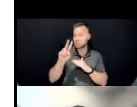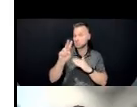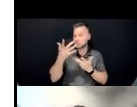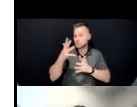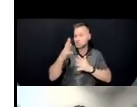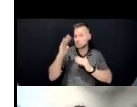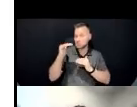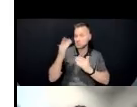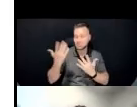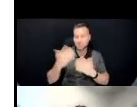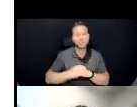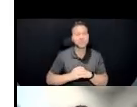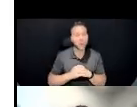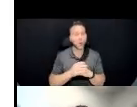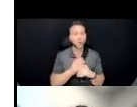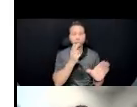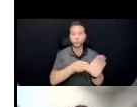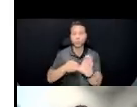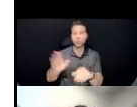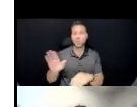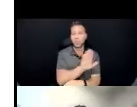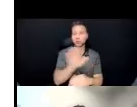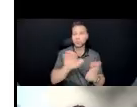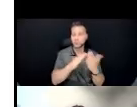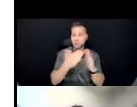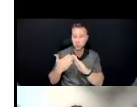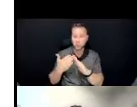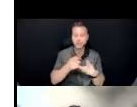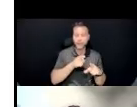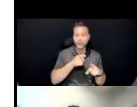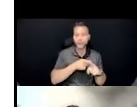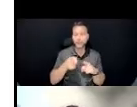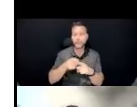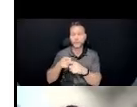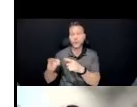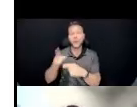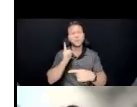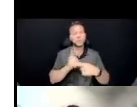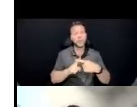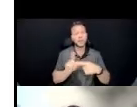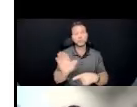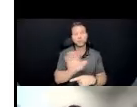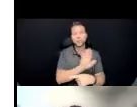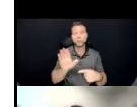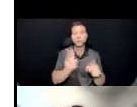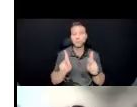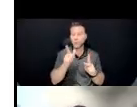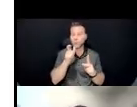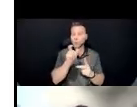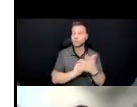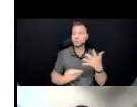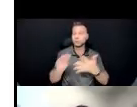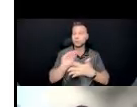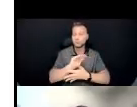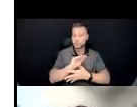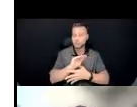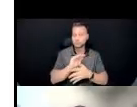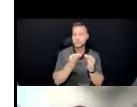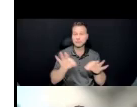but also people whose primary English is not primary language is not